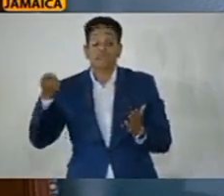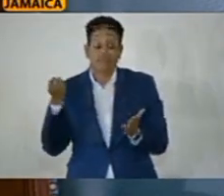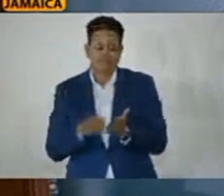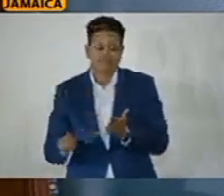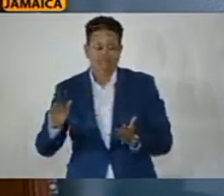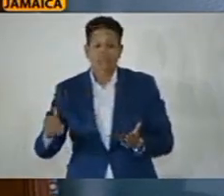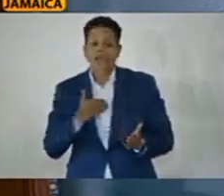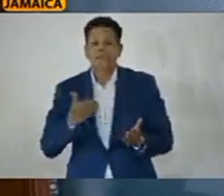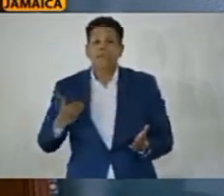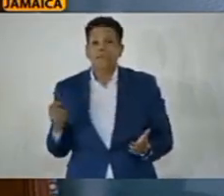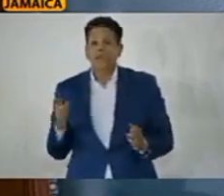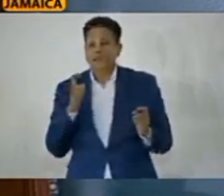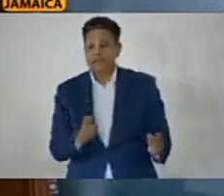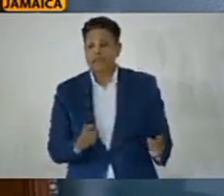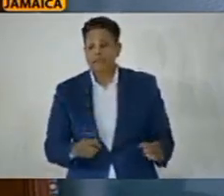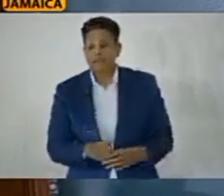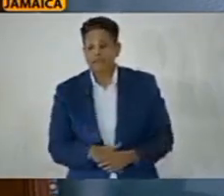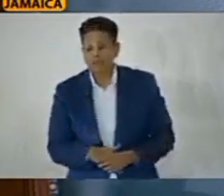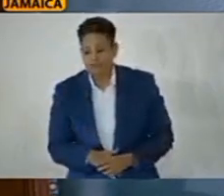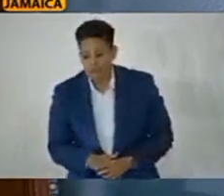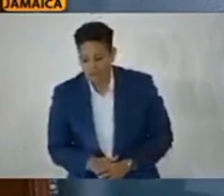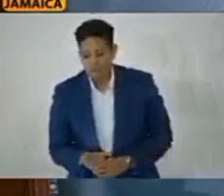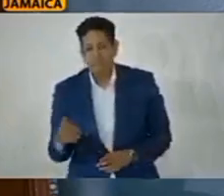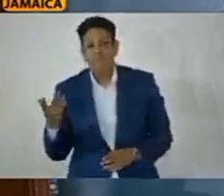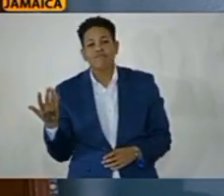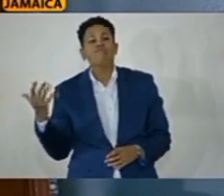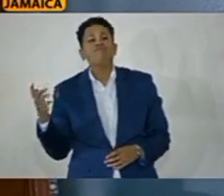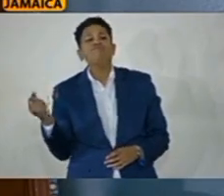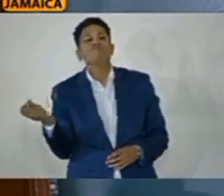it. A member who desires,